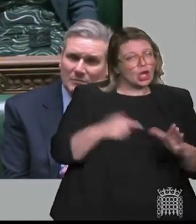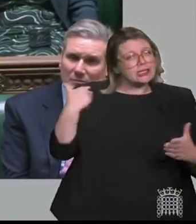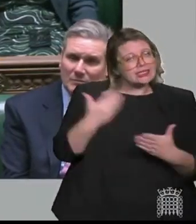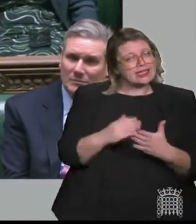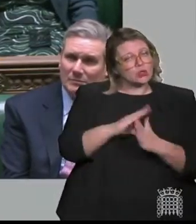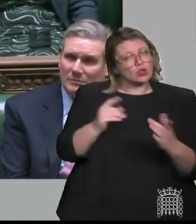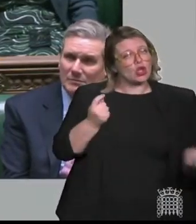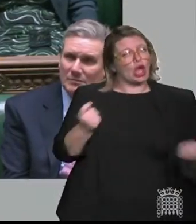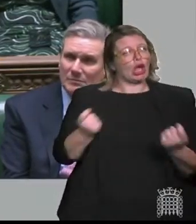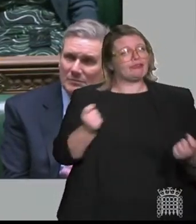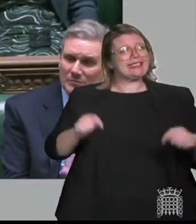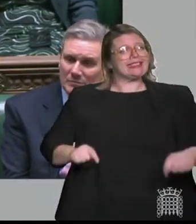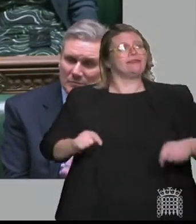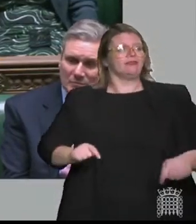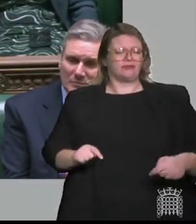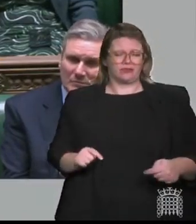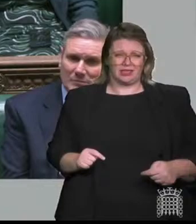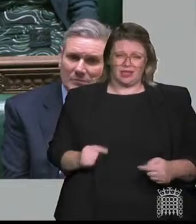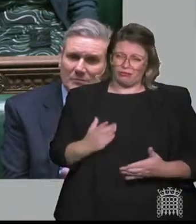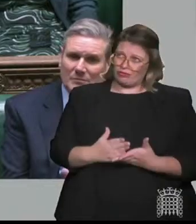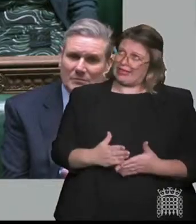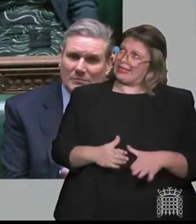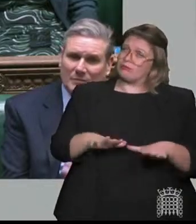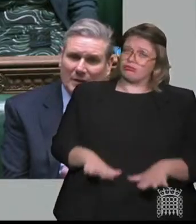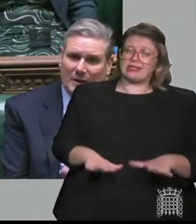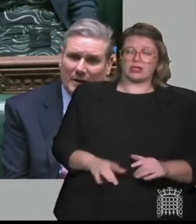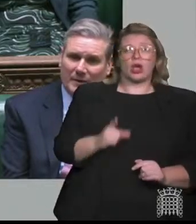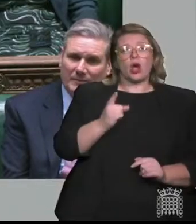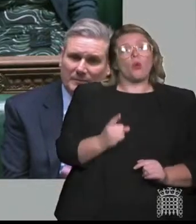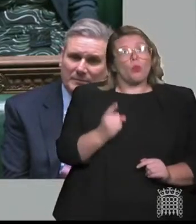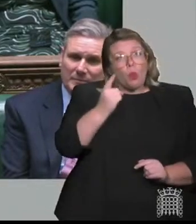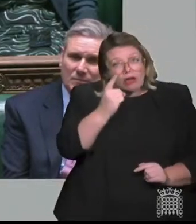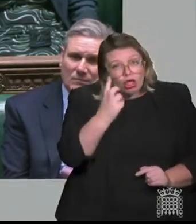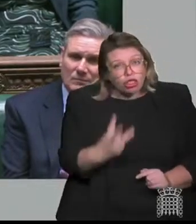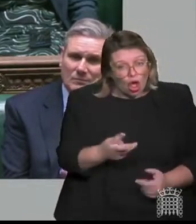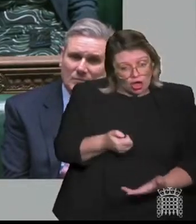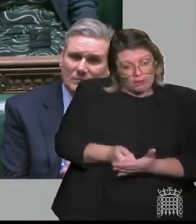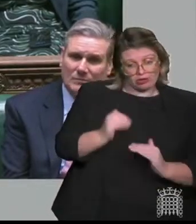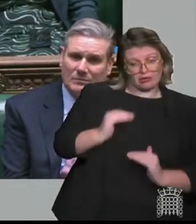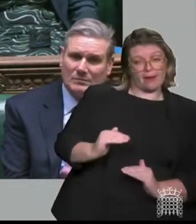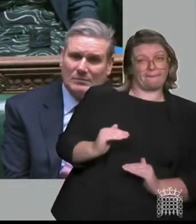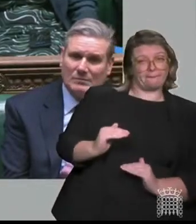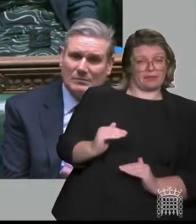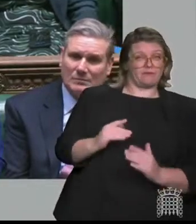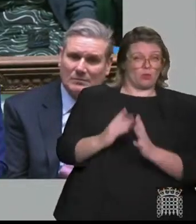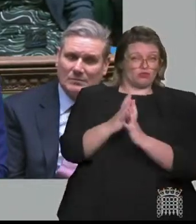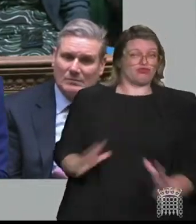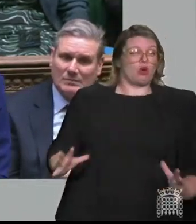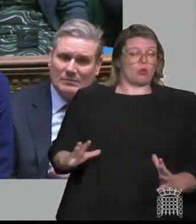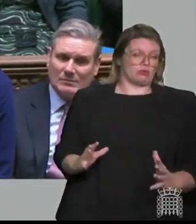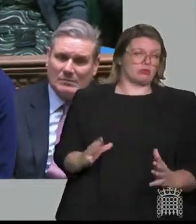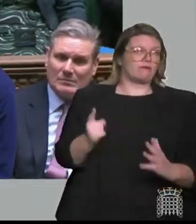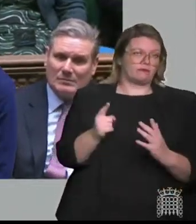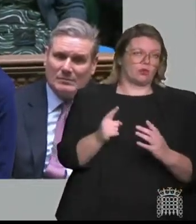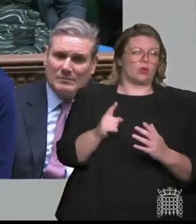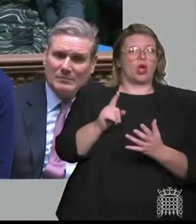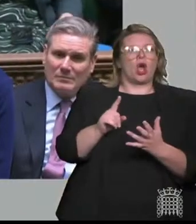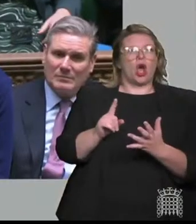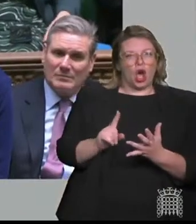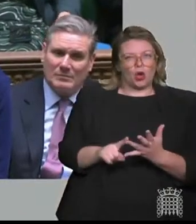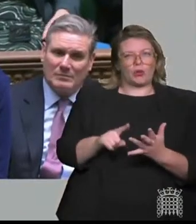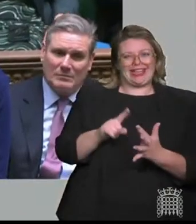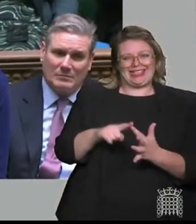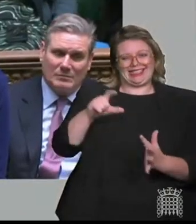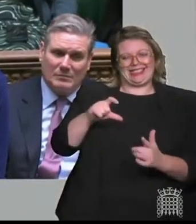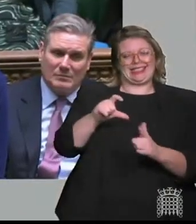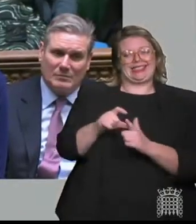UK languishes in the bottom third of OECD countries when it comes to growth. There are 27 OECD